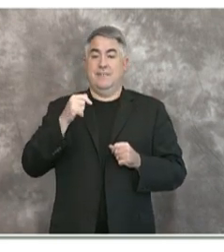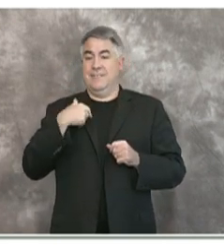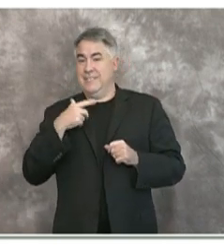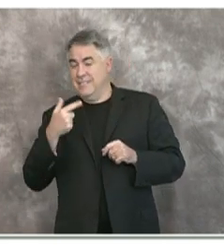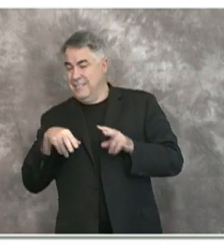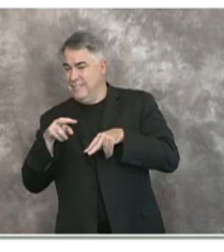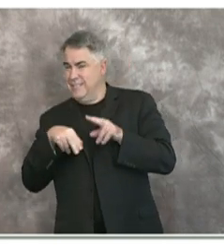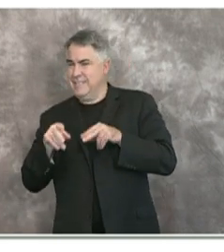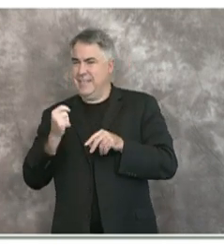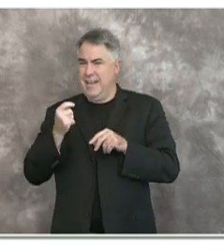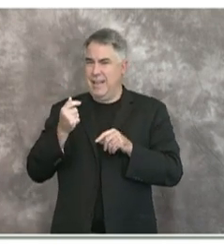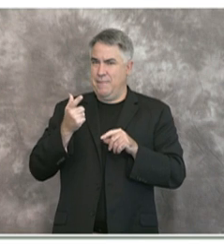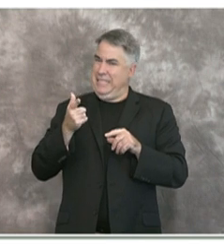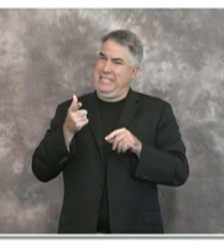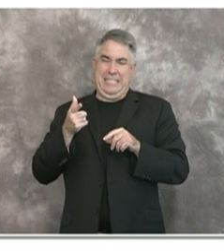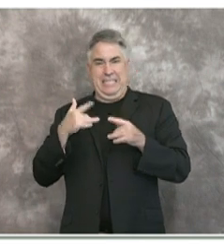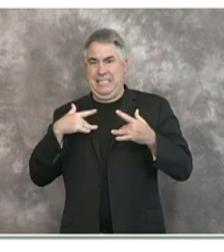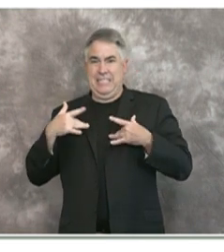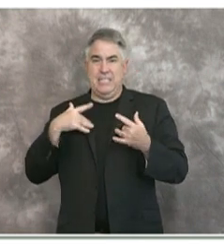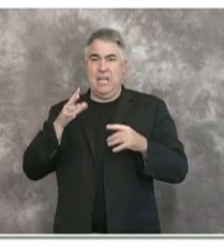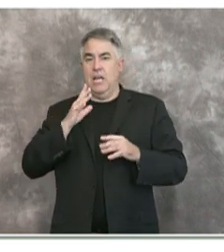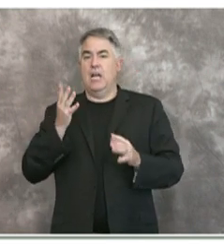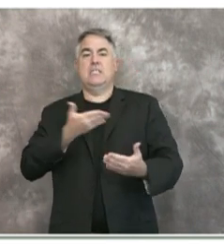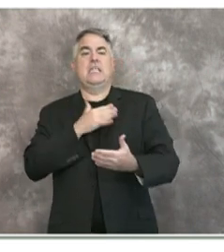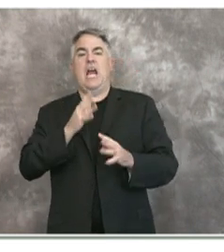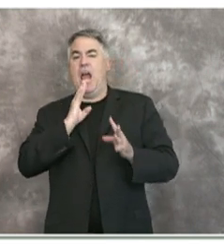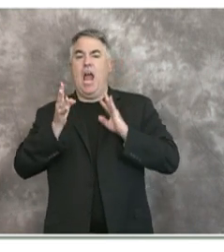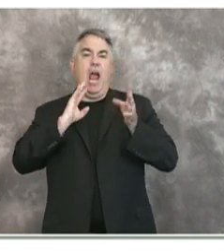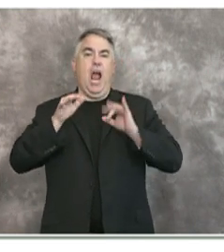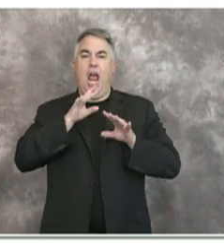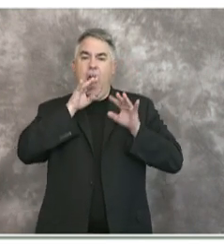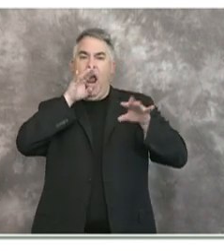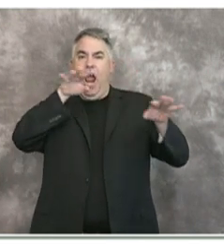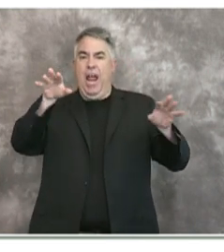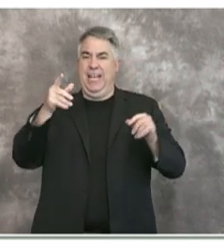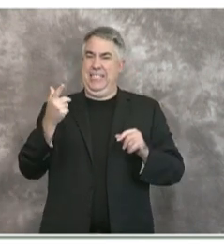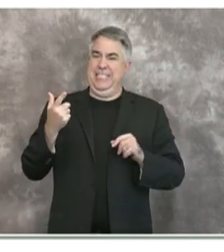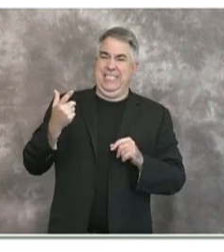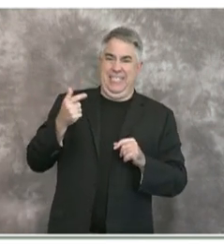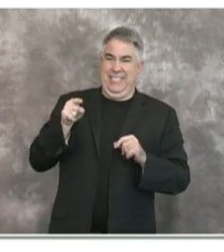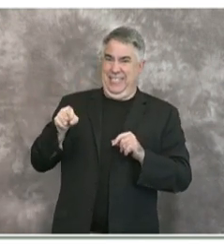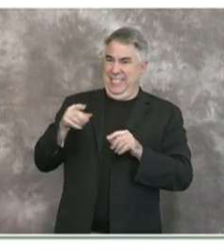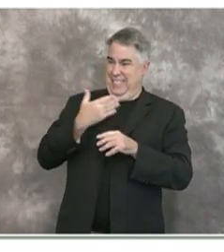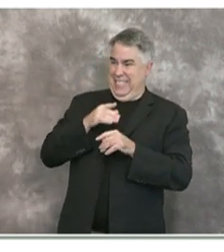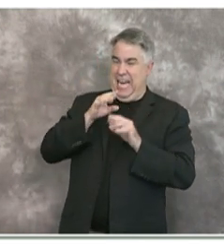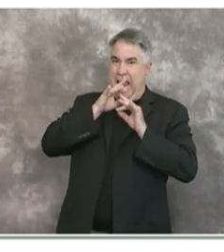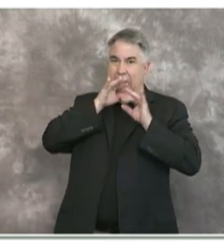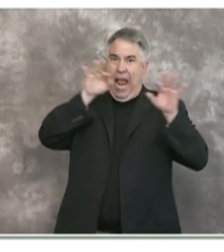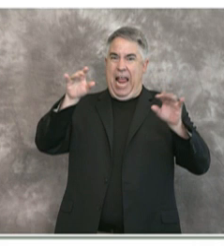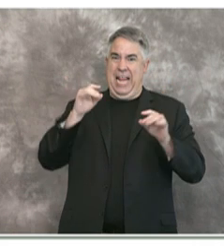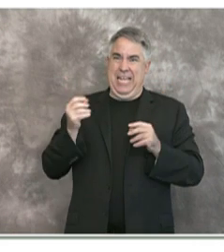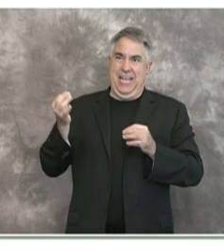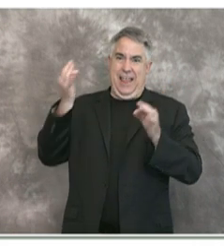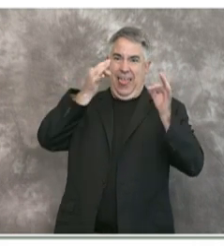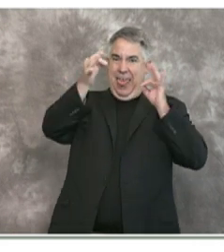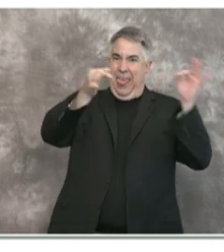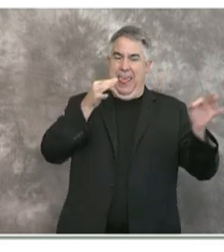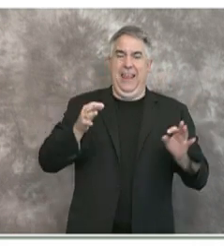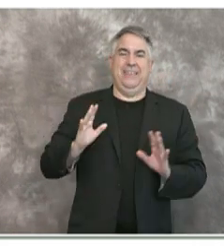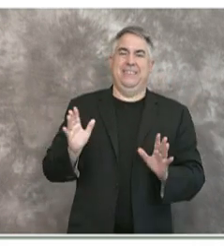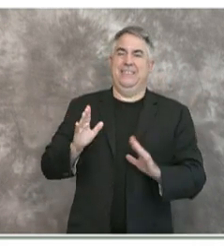droplets. For example, limit the number of people singing and space people at least 6 feet apart.